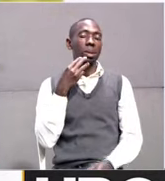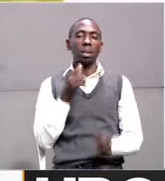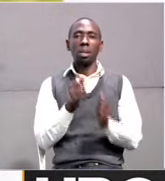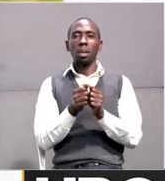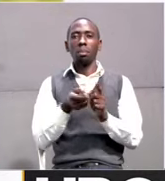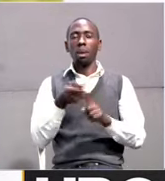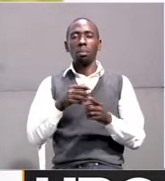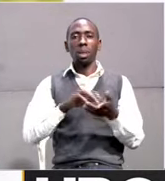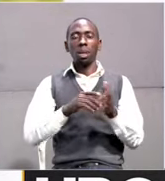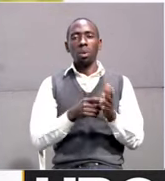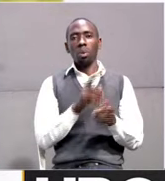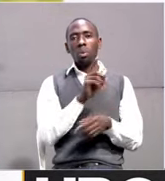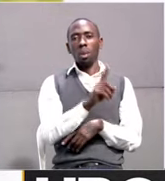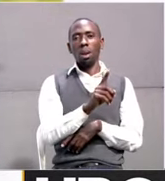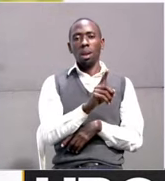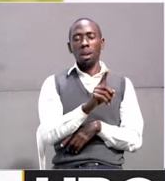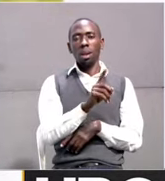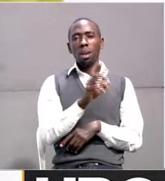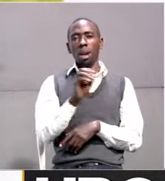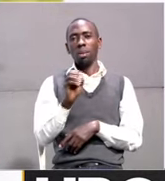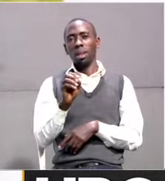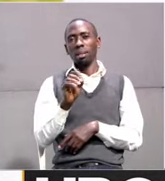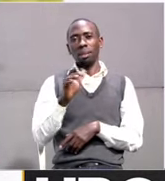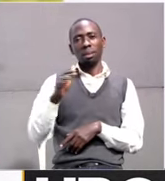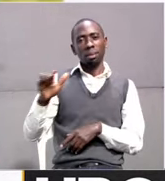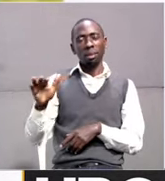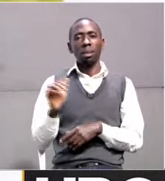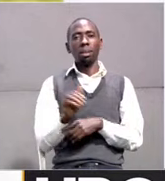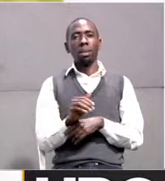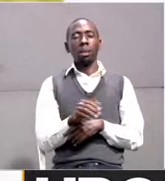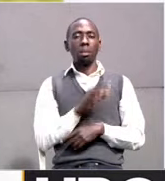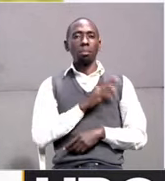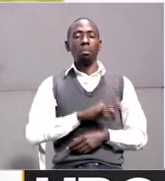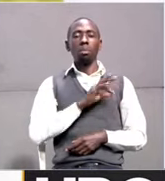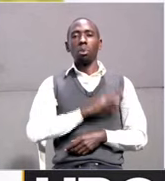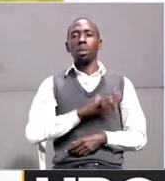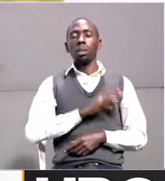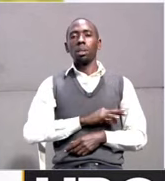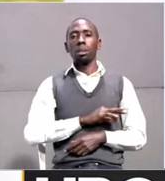something million profit from the poultry.